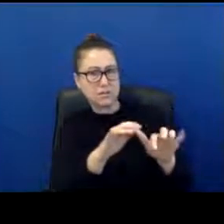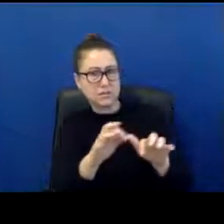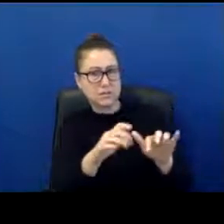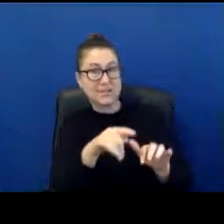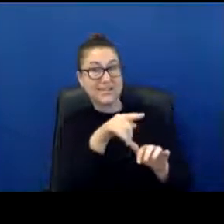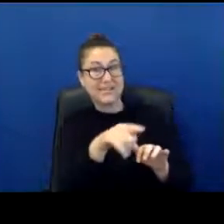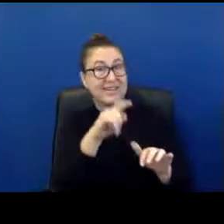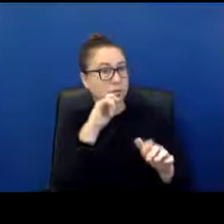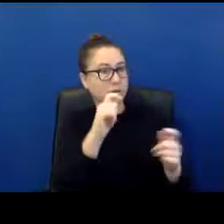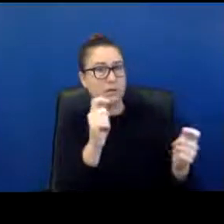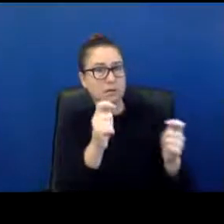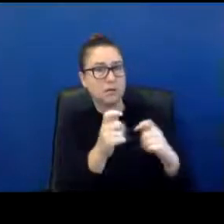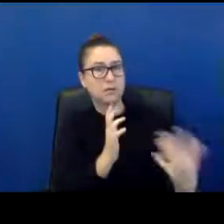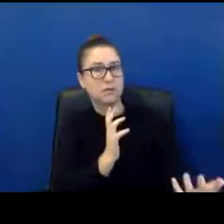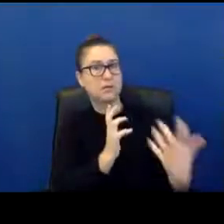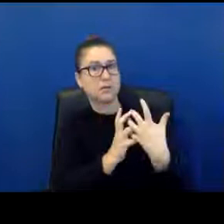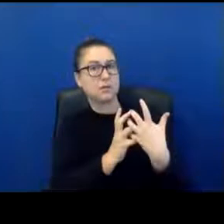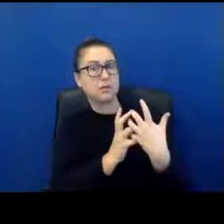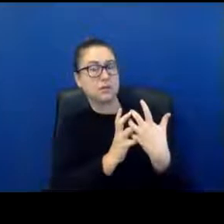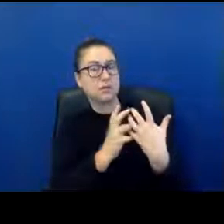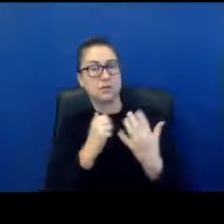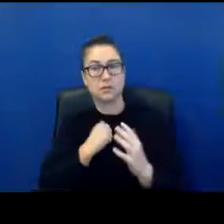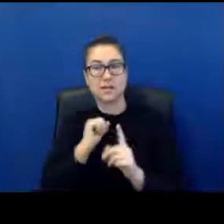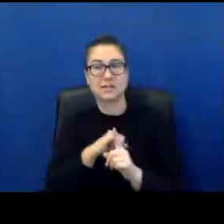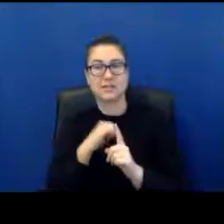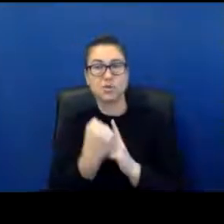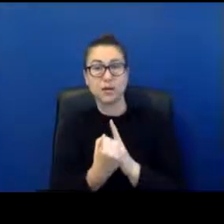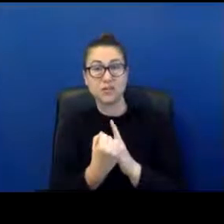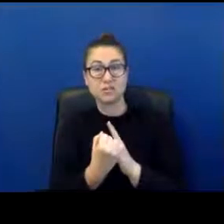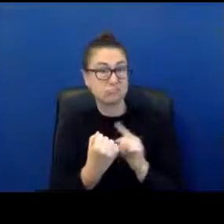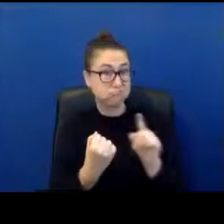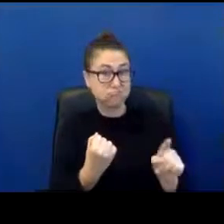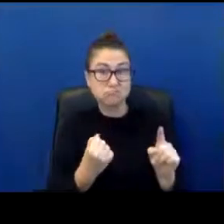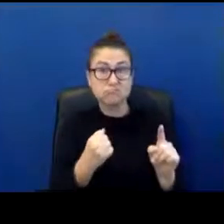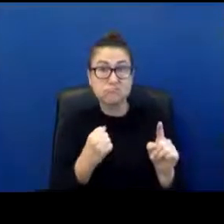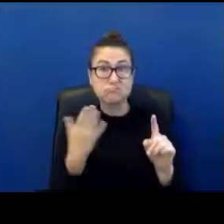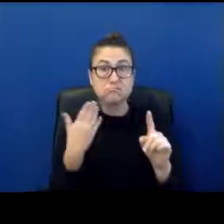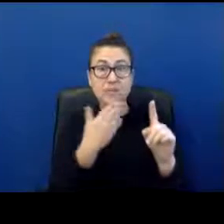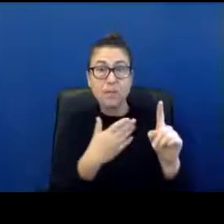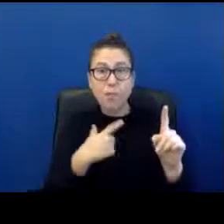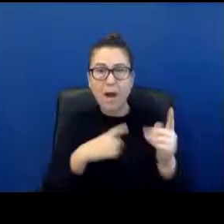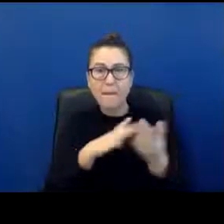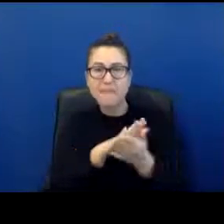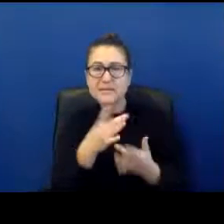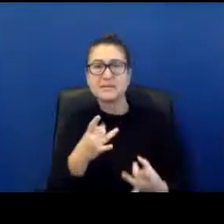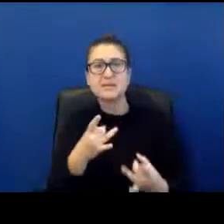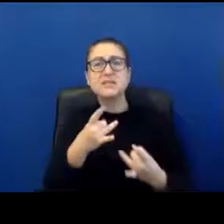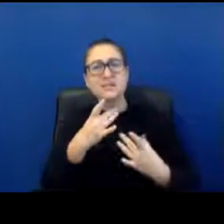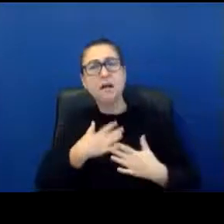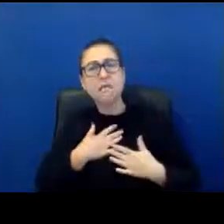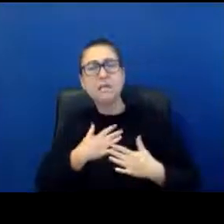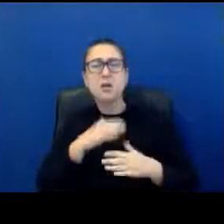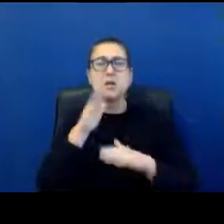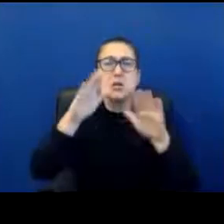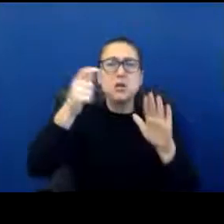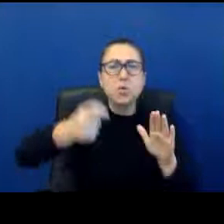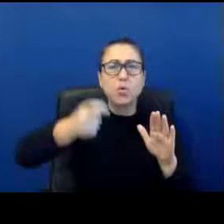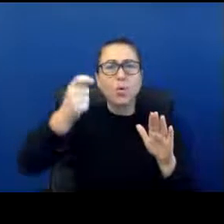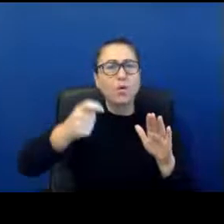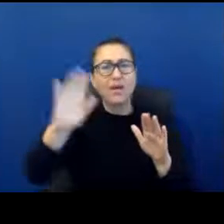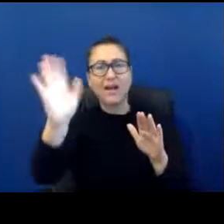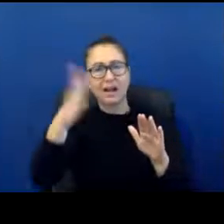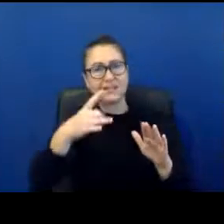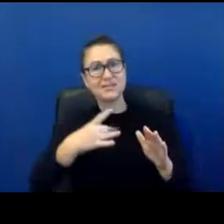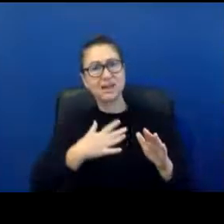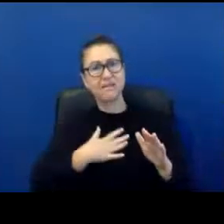based on your situation. The aim is to help people who can help themselves. It can be hard with